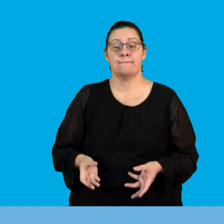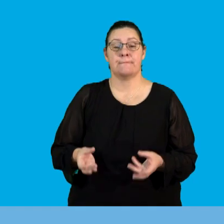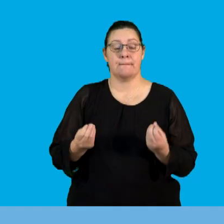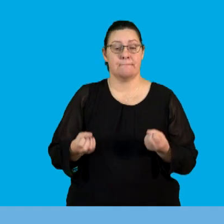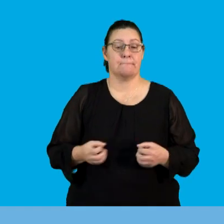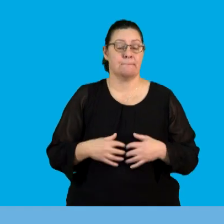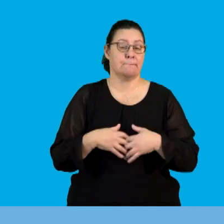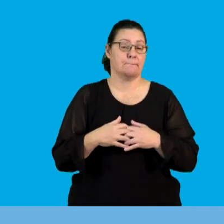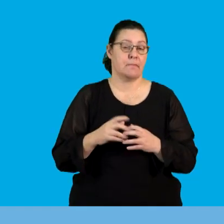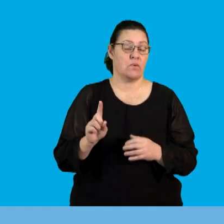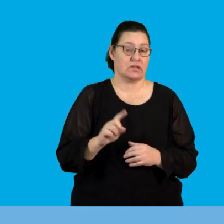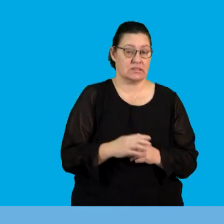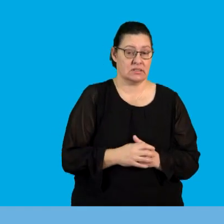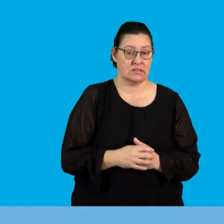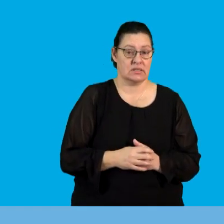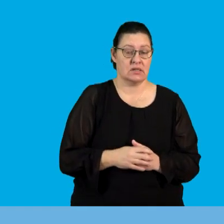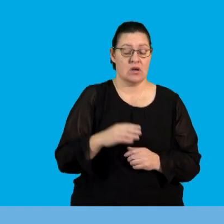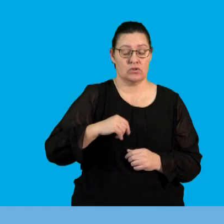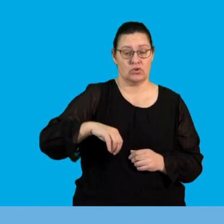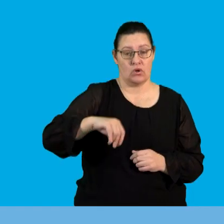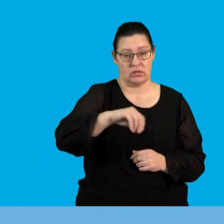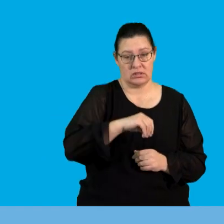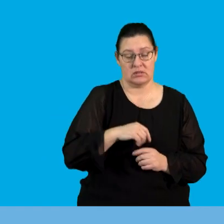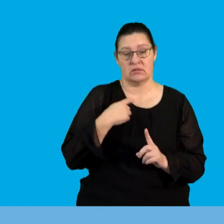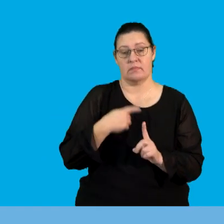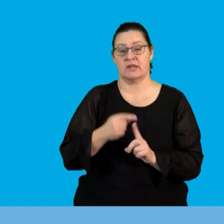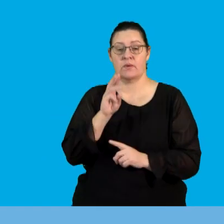and then this reacted to form